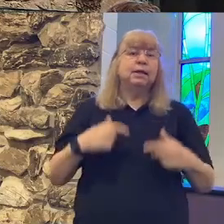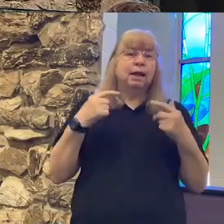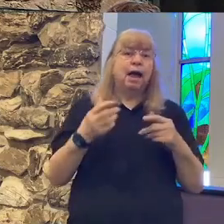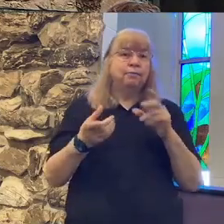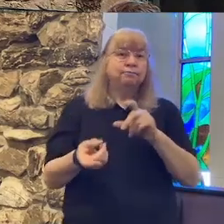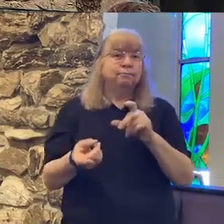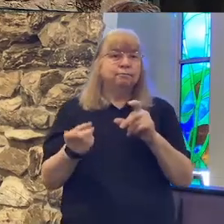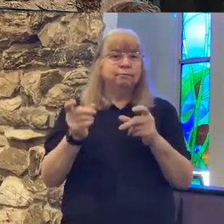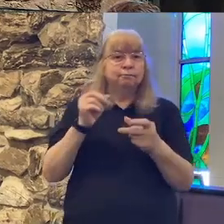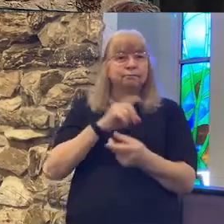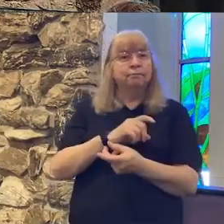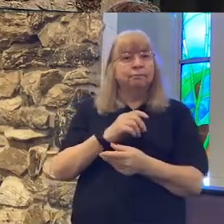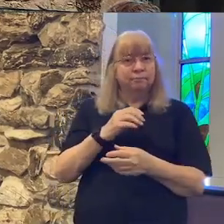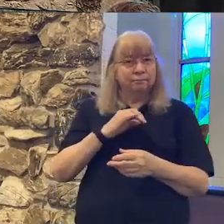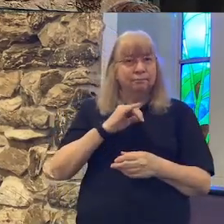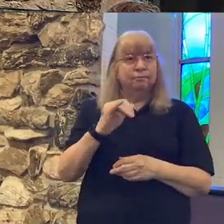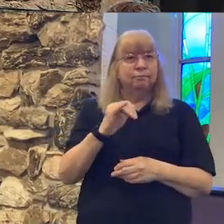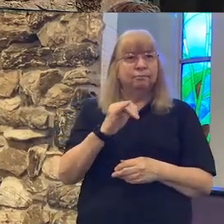well.